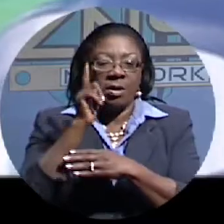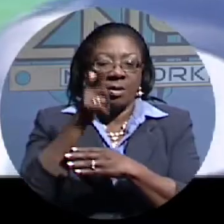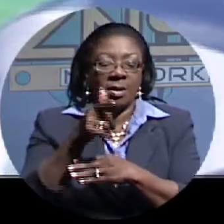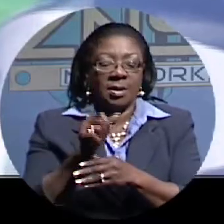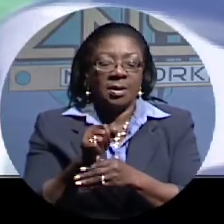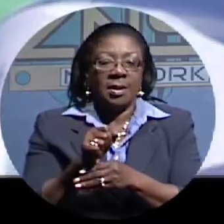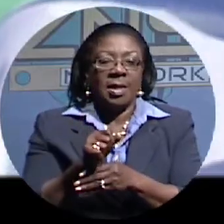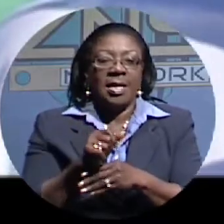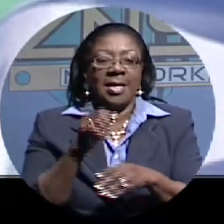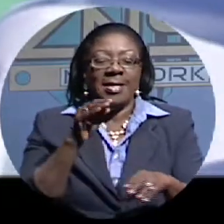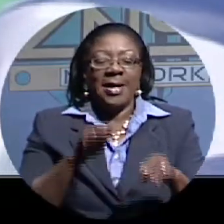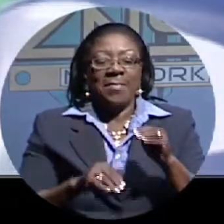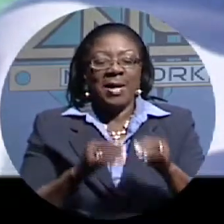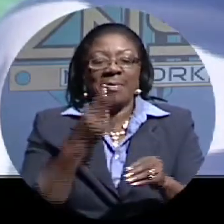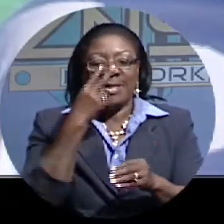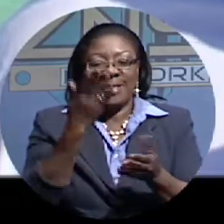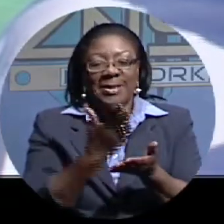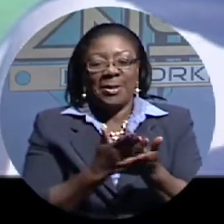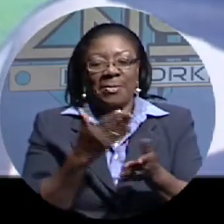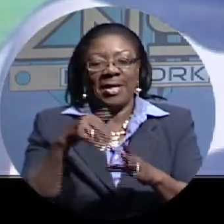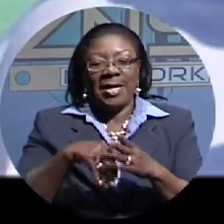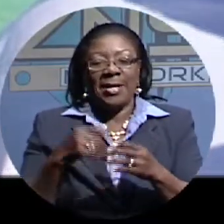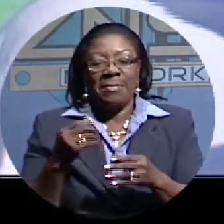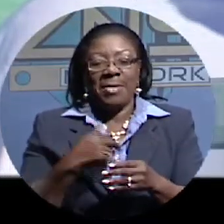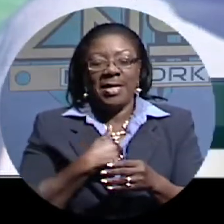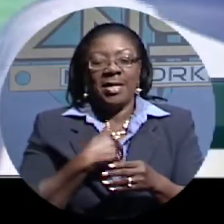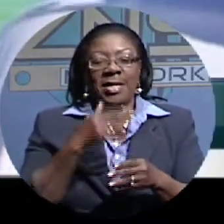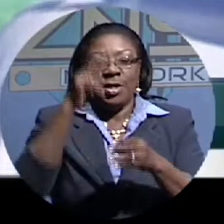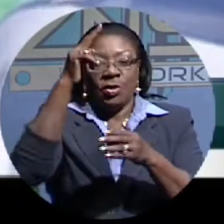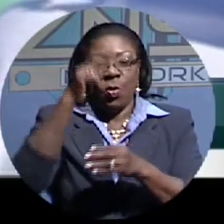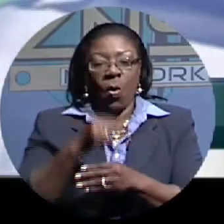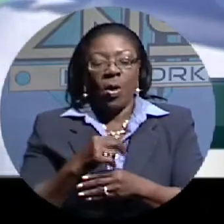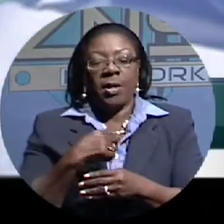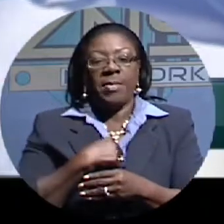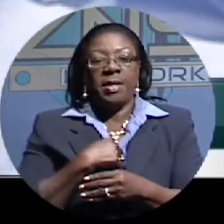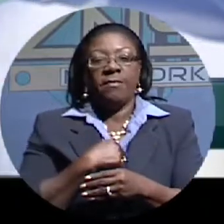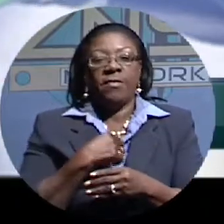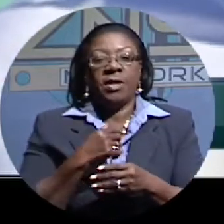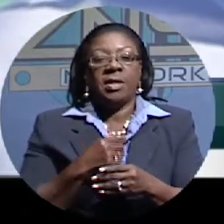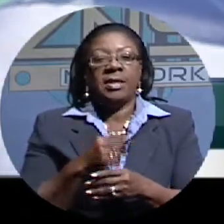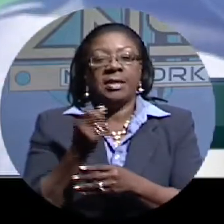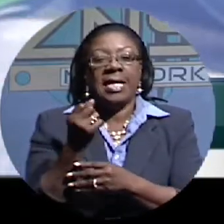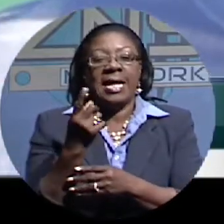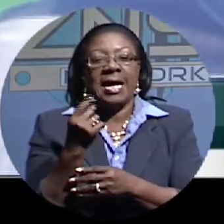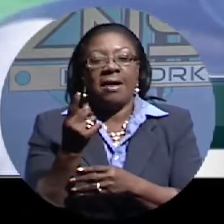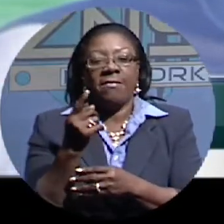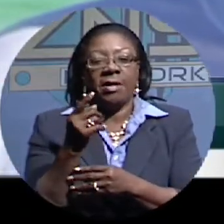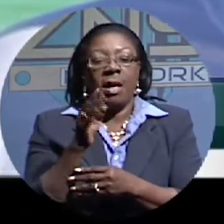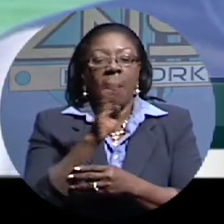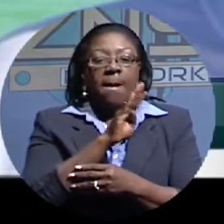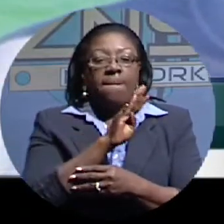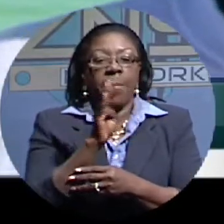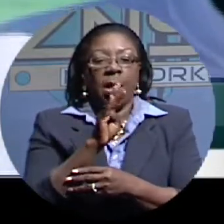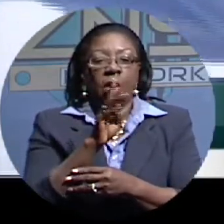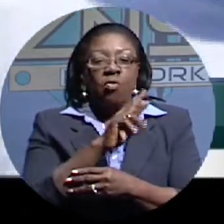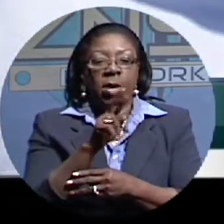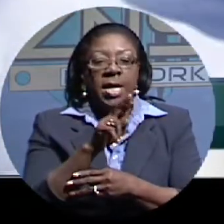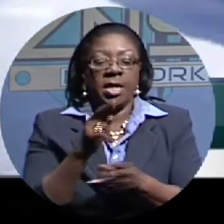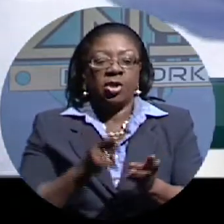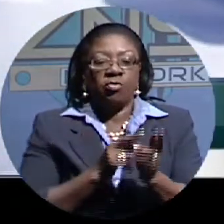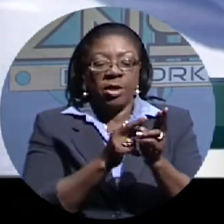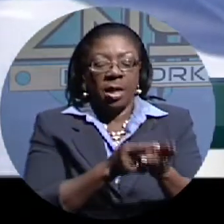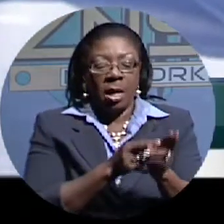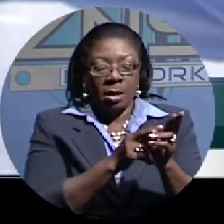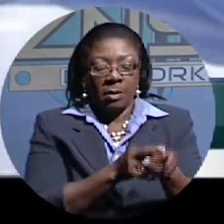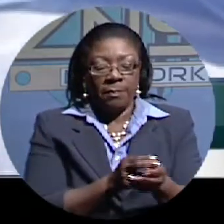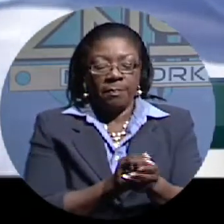They must be see something in me to honor me for this 11th Bull Reds Regatta. You know, I'm one of the founders. Godfrey